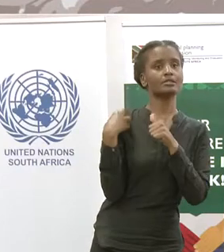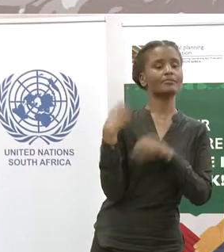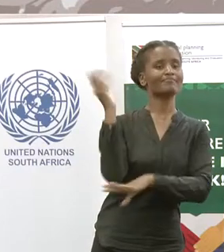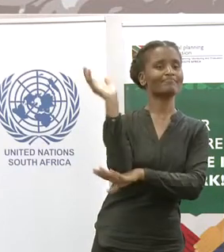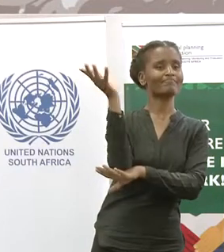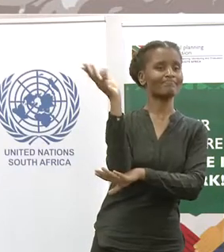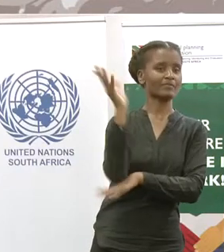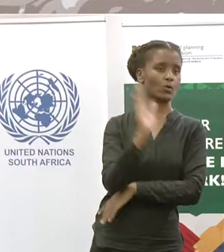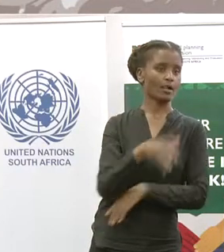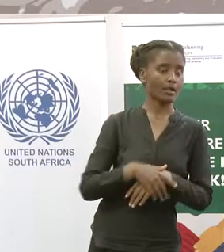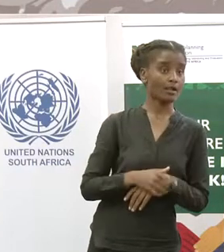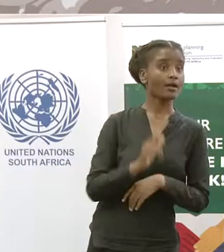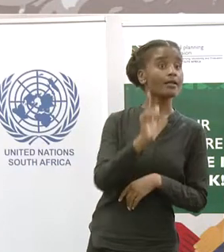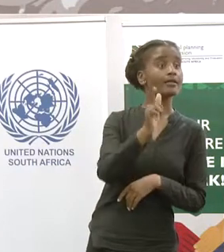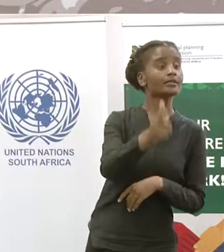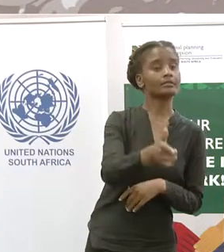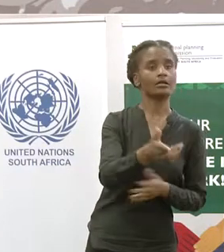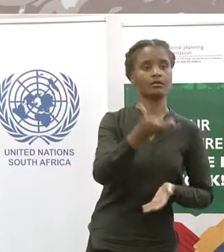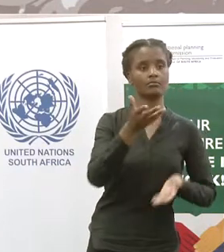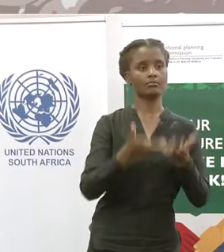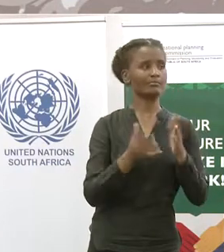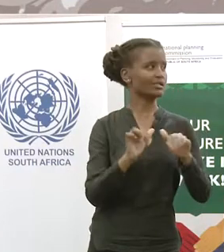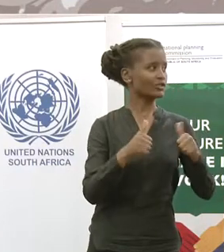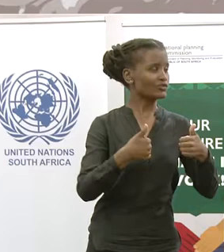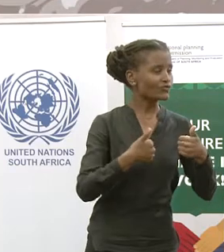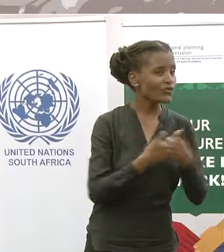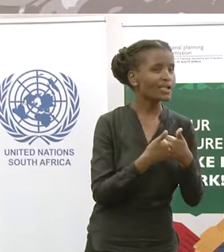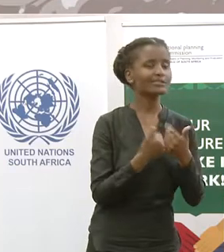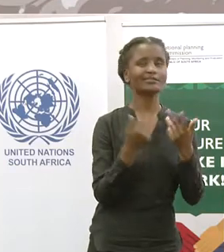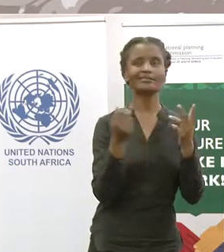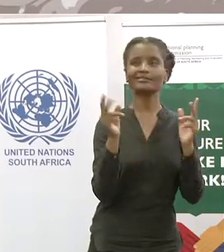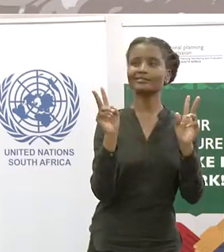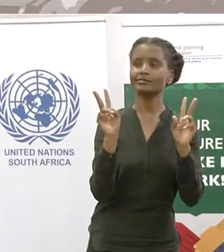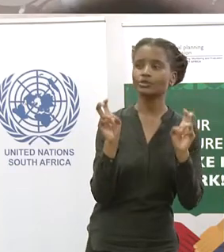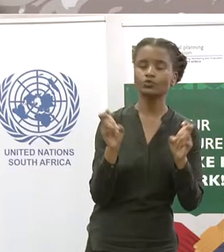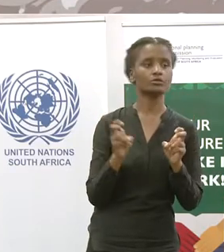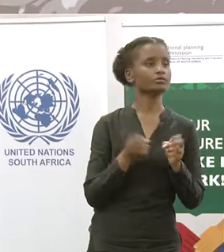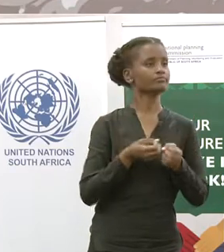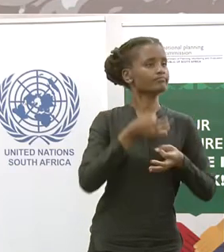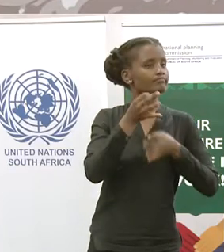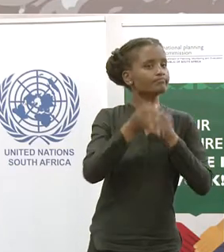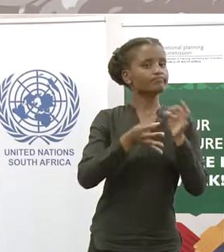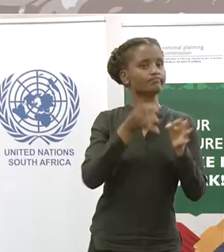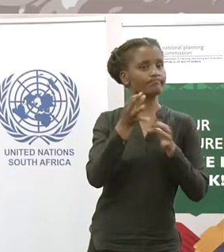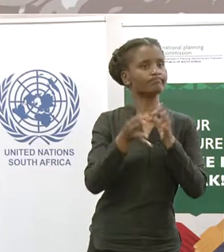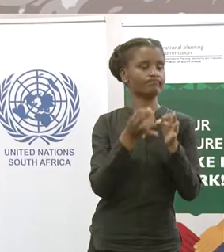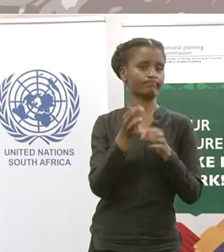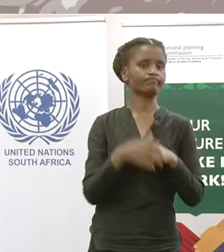later stage, which will unpack many of the challenges and issues that surround the topic that we're dealing with